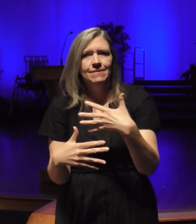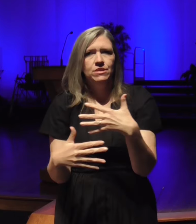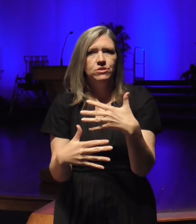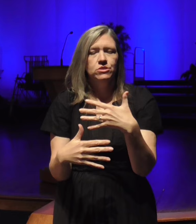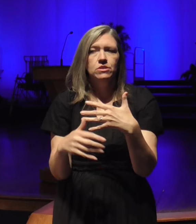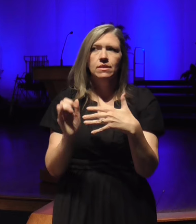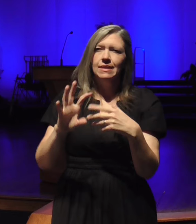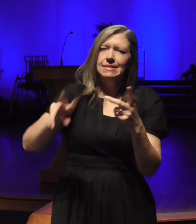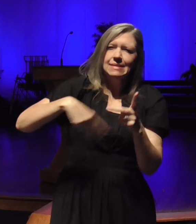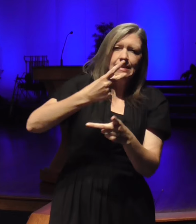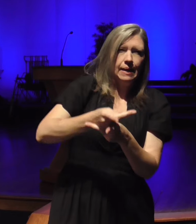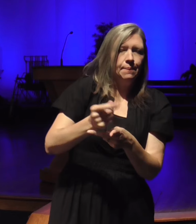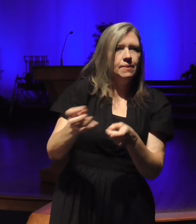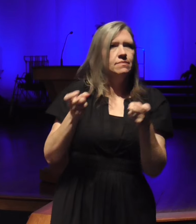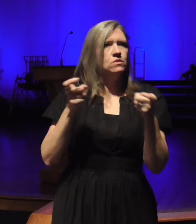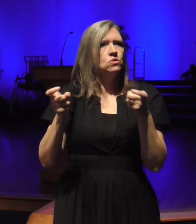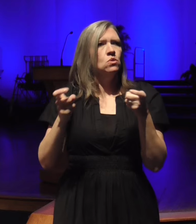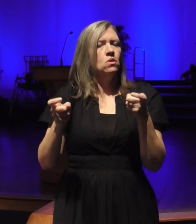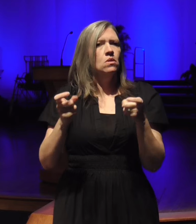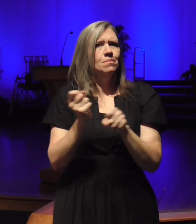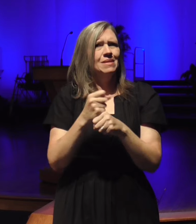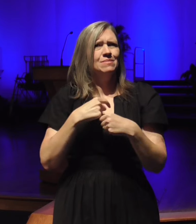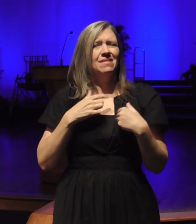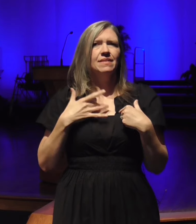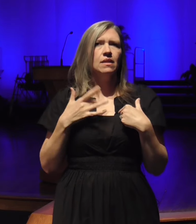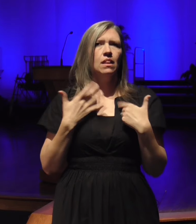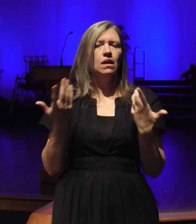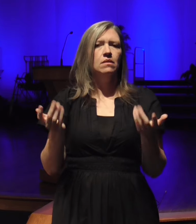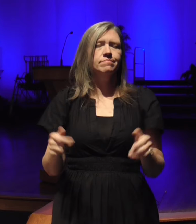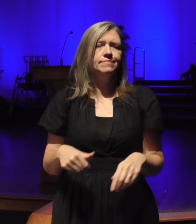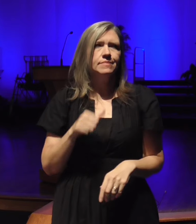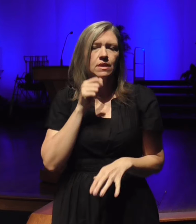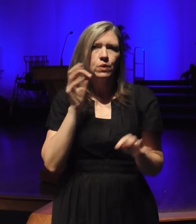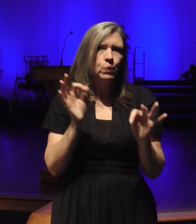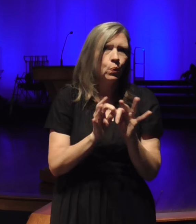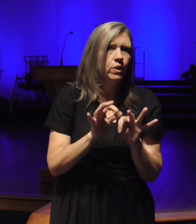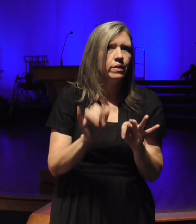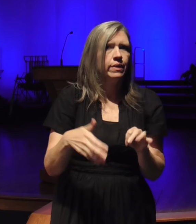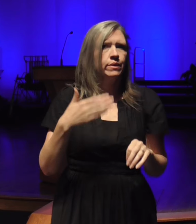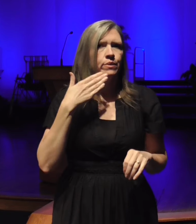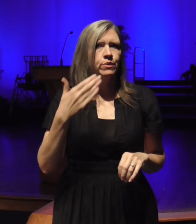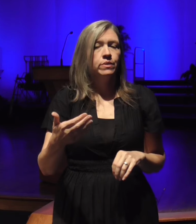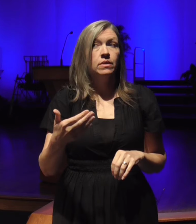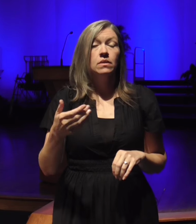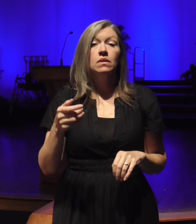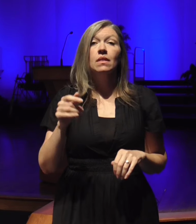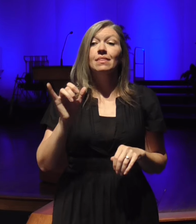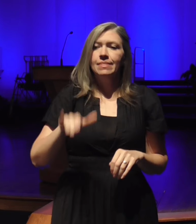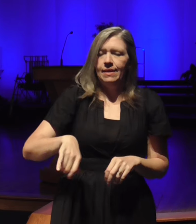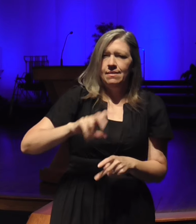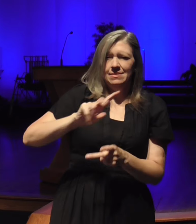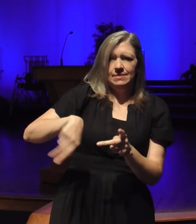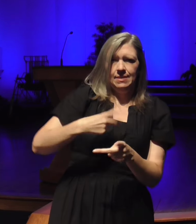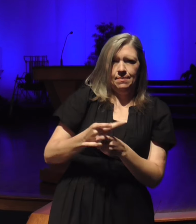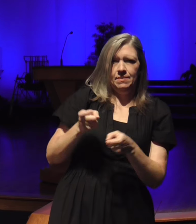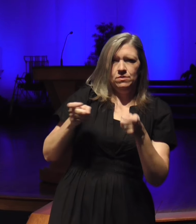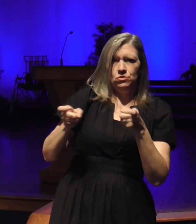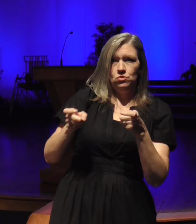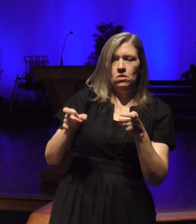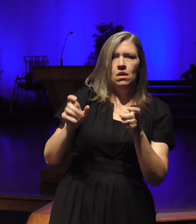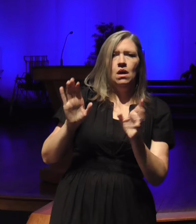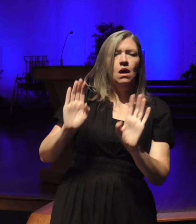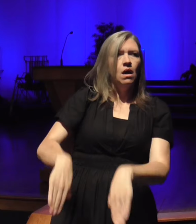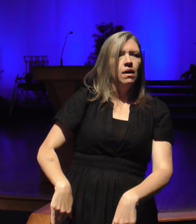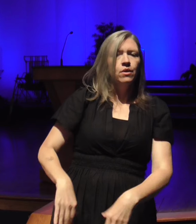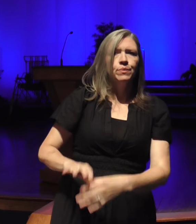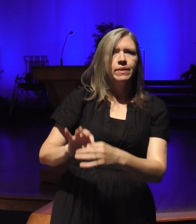that clings, the type of control that's built out of fear, the type of control that thinks we're unworthy